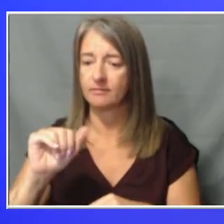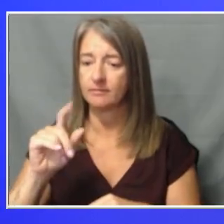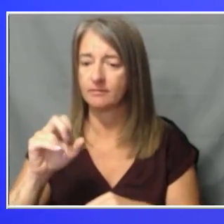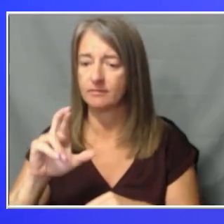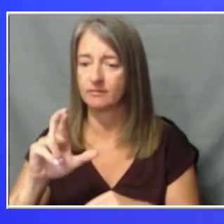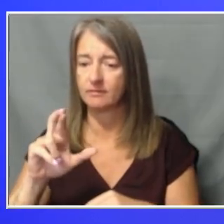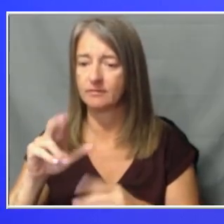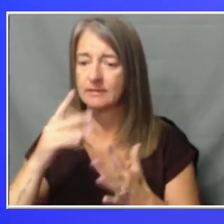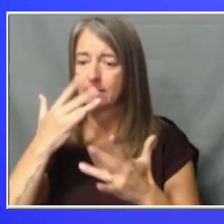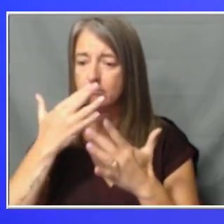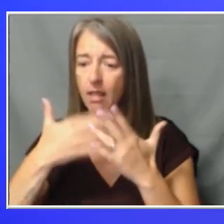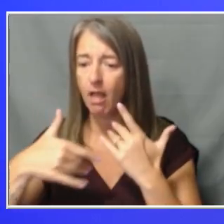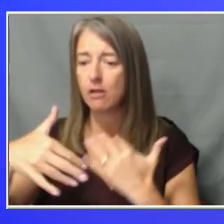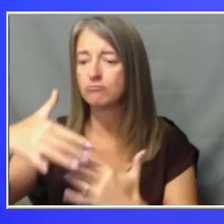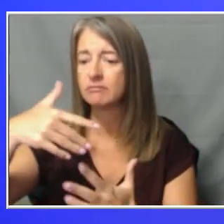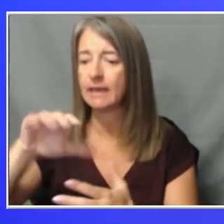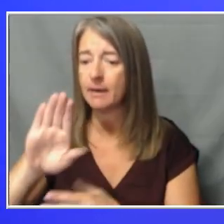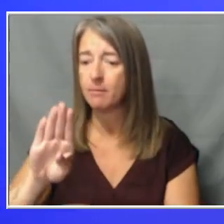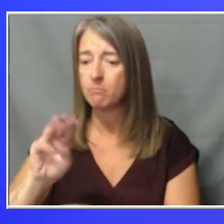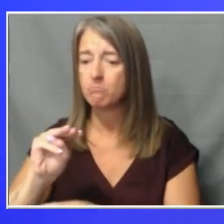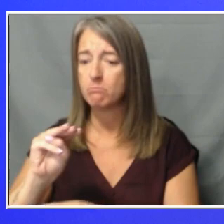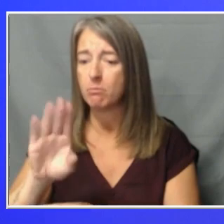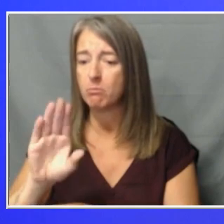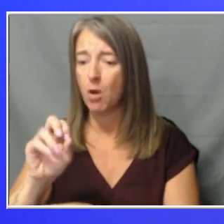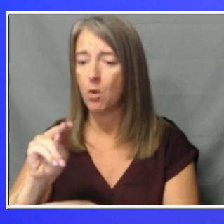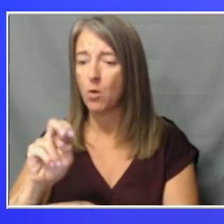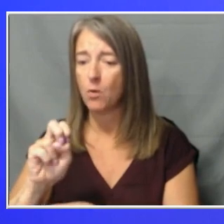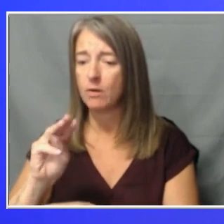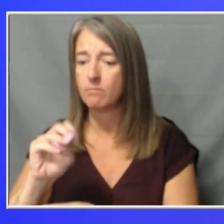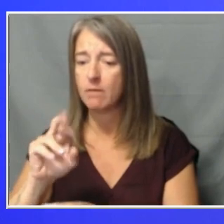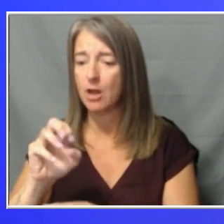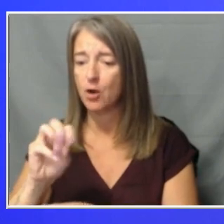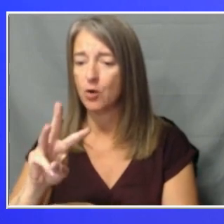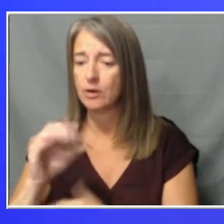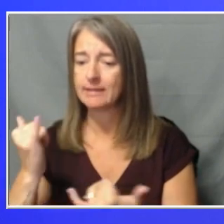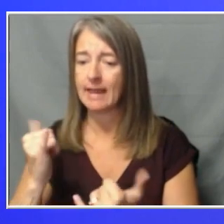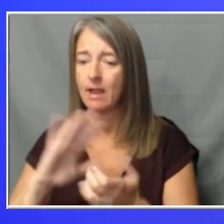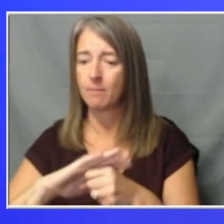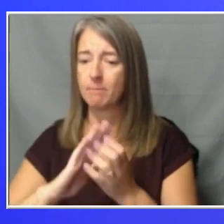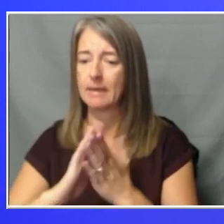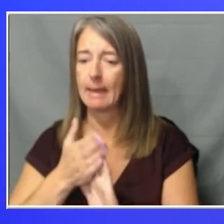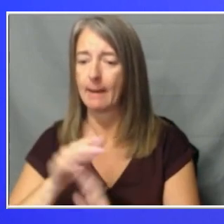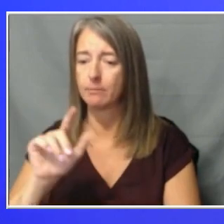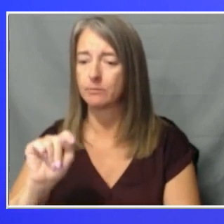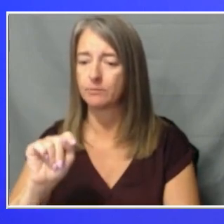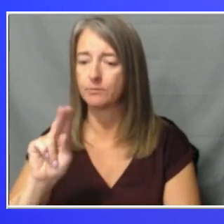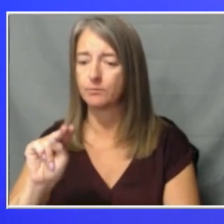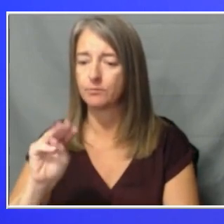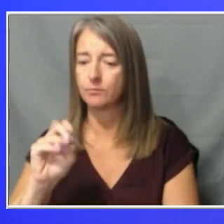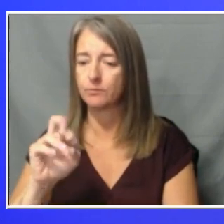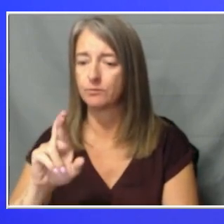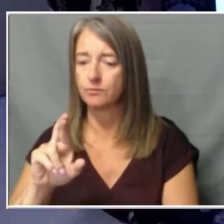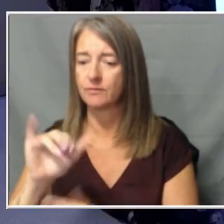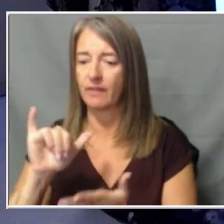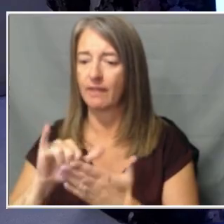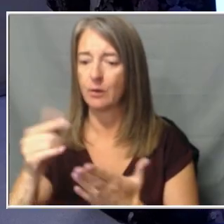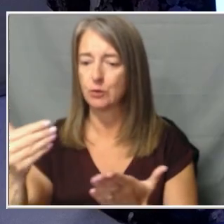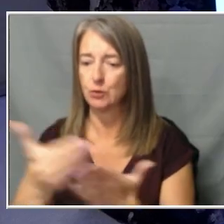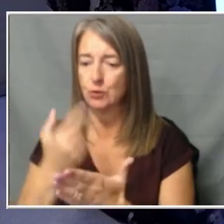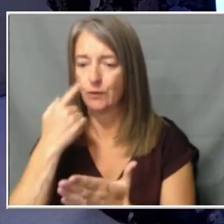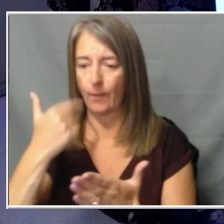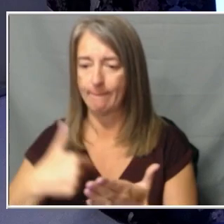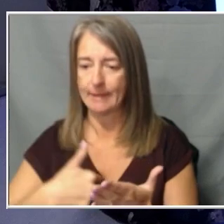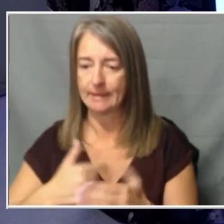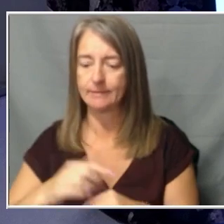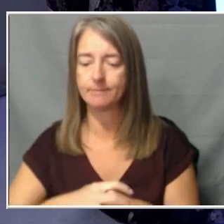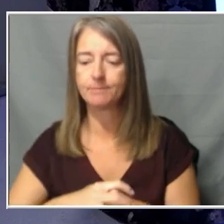my blood and my bone marrow, whereas now it had presented as a tumor, which was new for me. So Dr. Abhyankar, so this